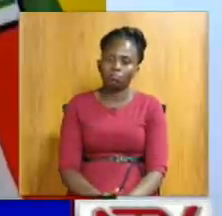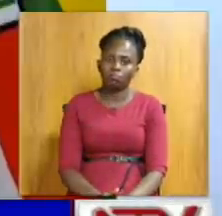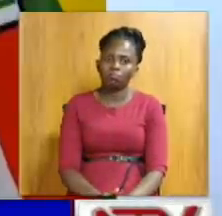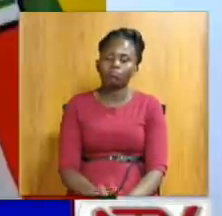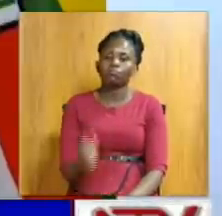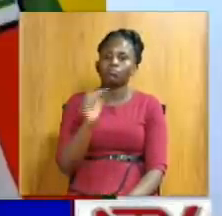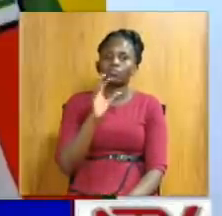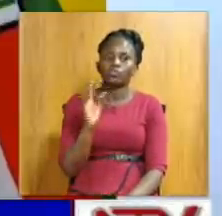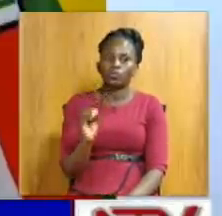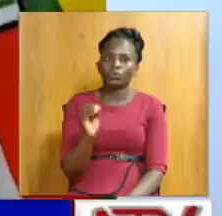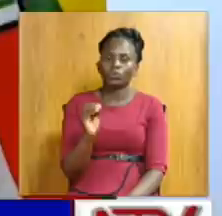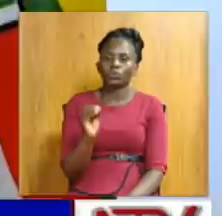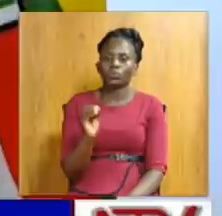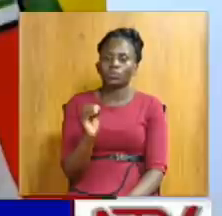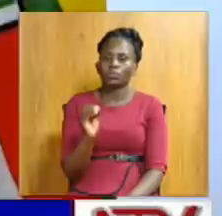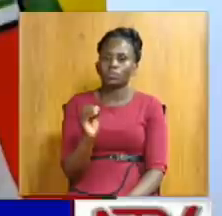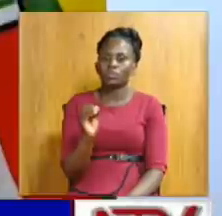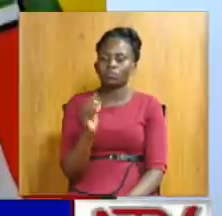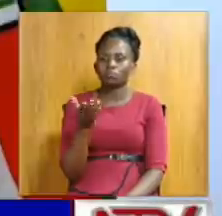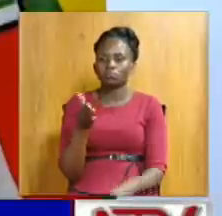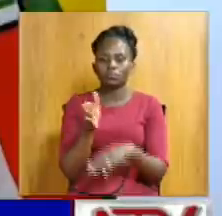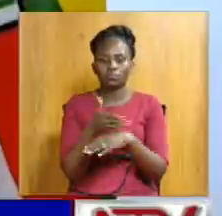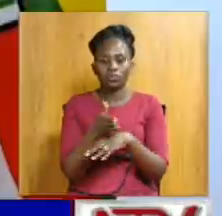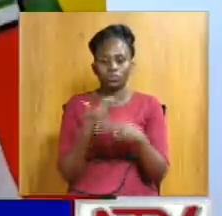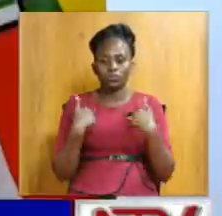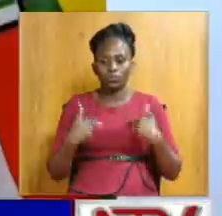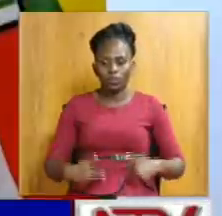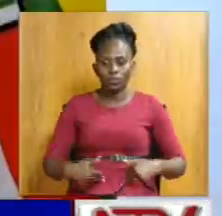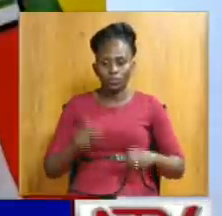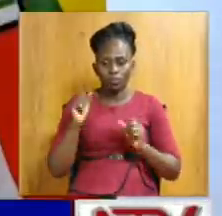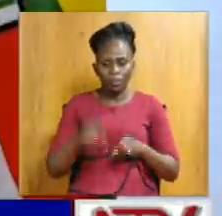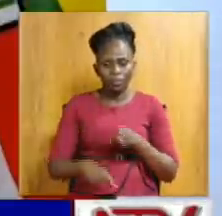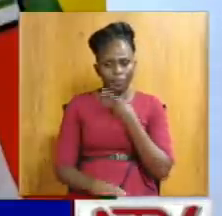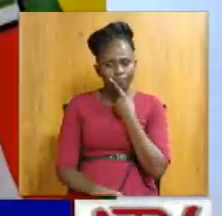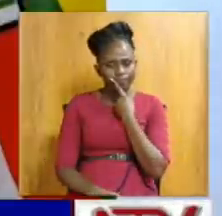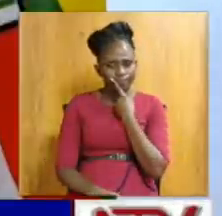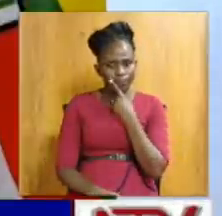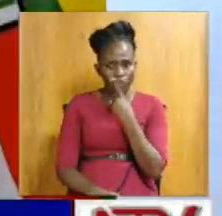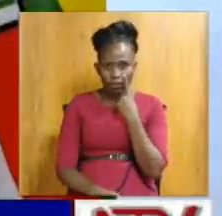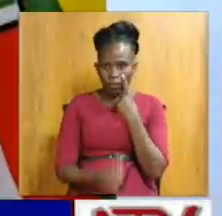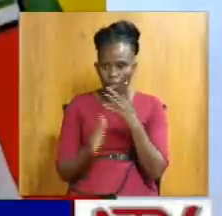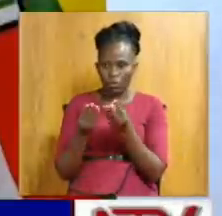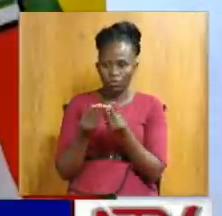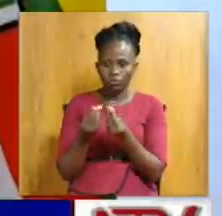So the Minister of Health would have to handle that.